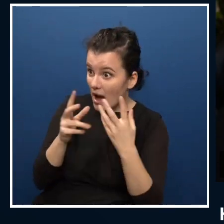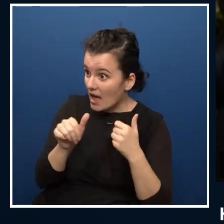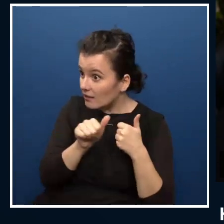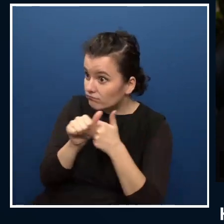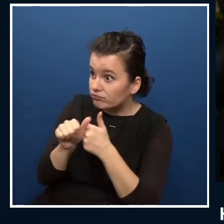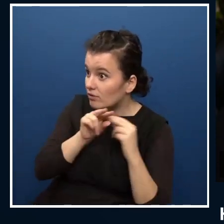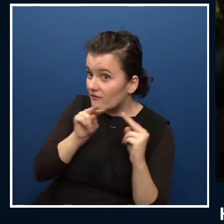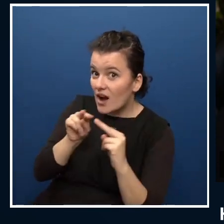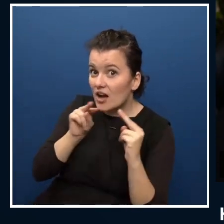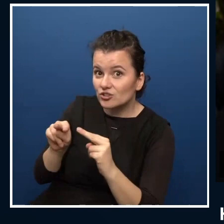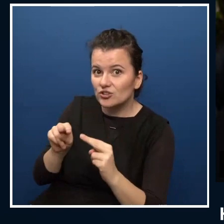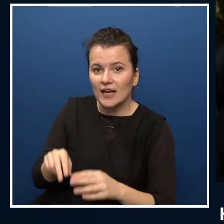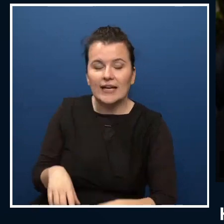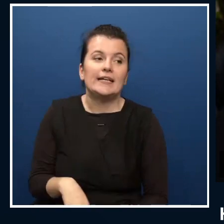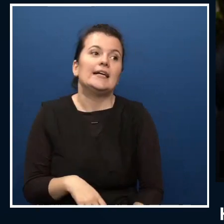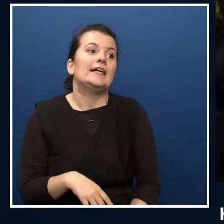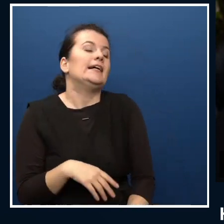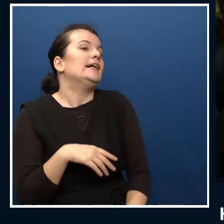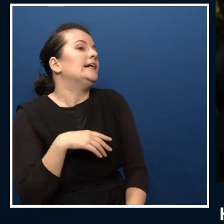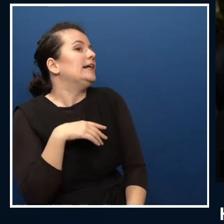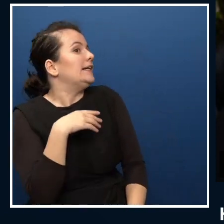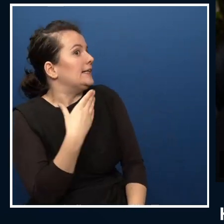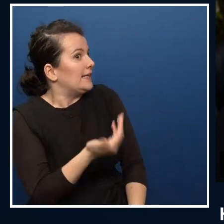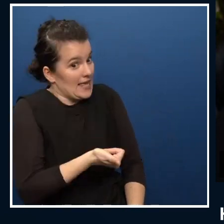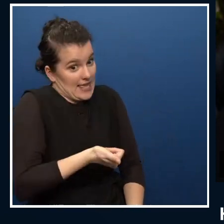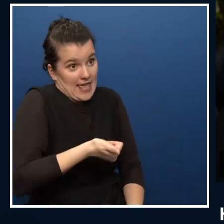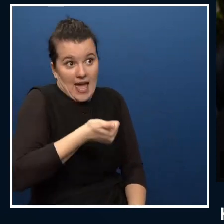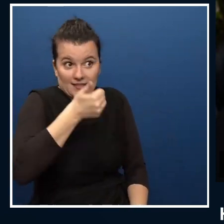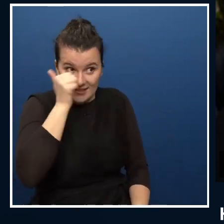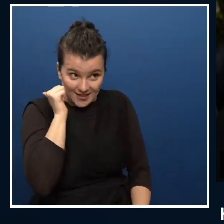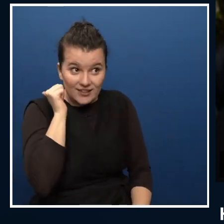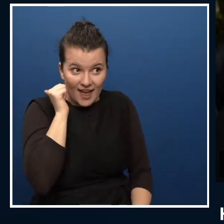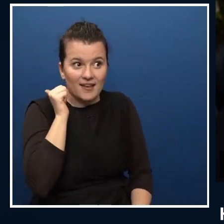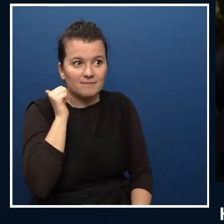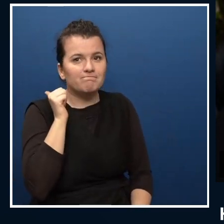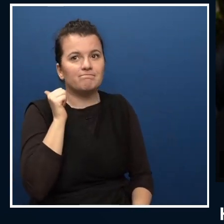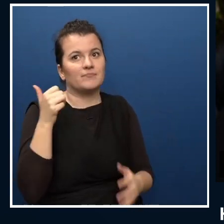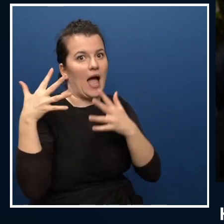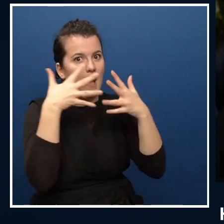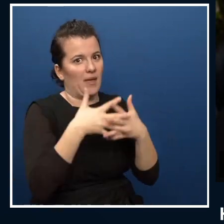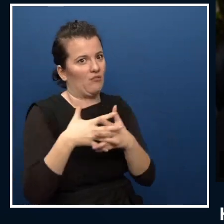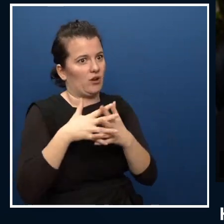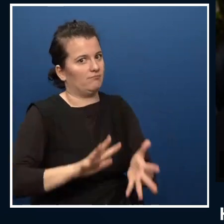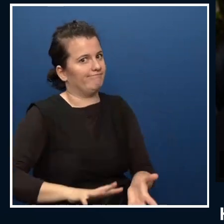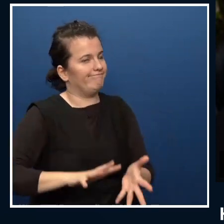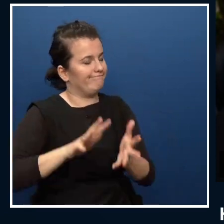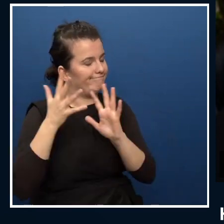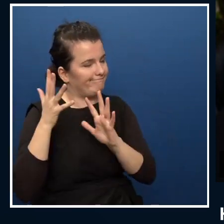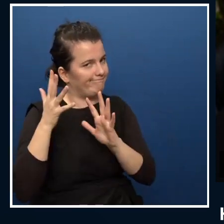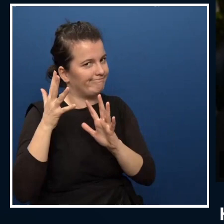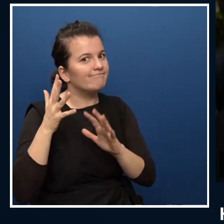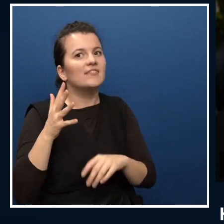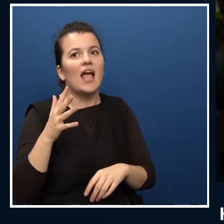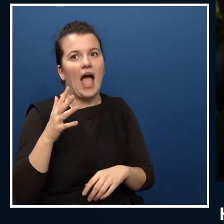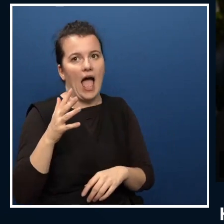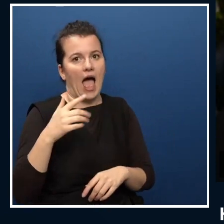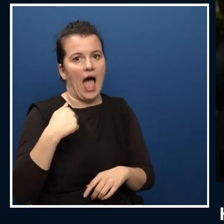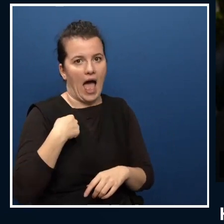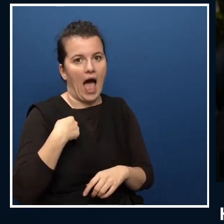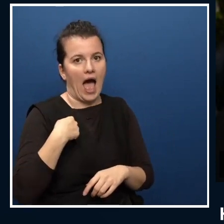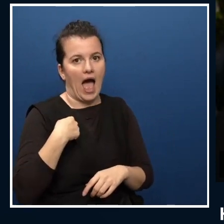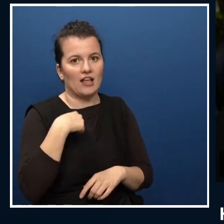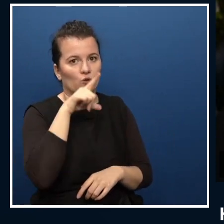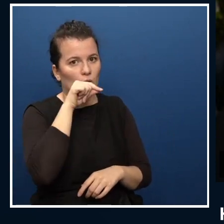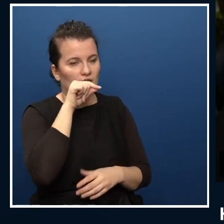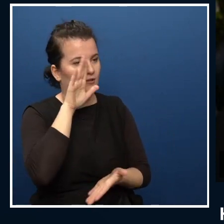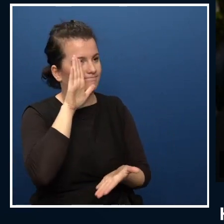story. Yesterday, while America burned, I shut off my Twitter because it was stressing me out.